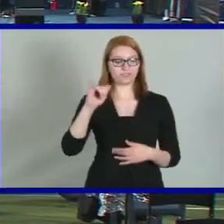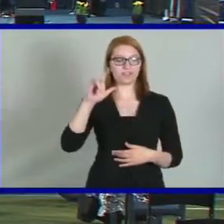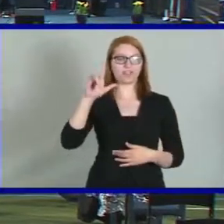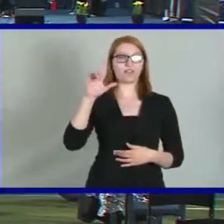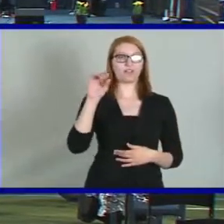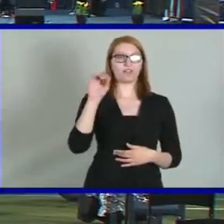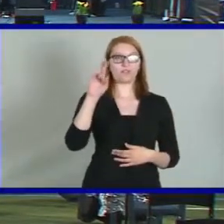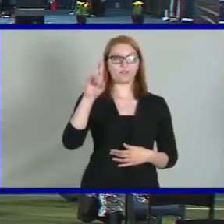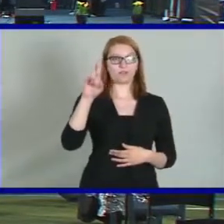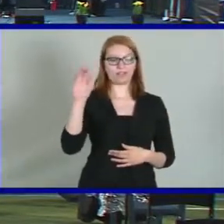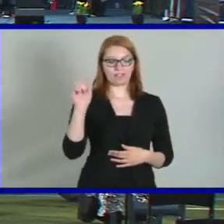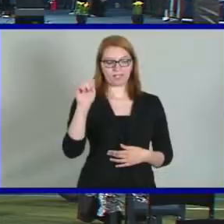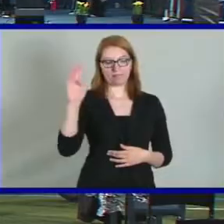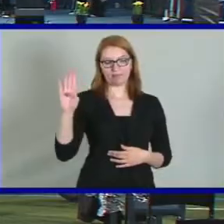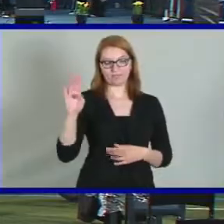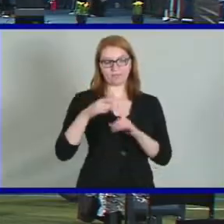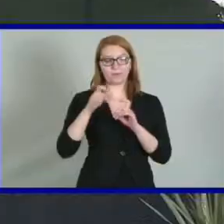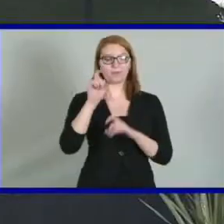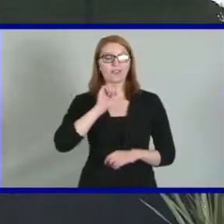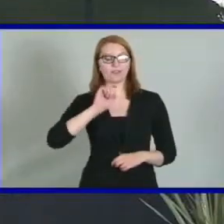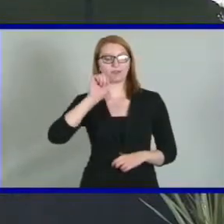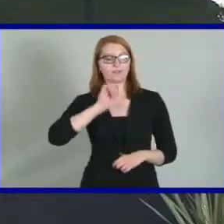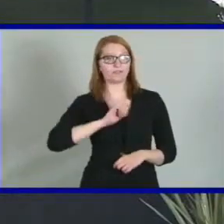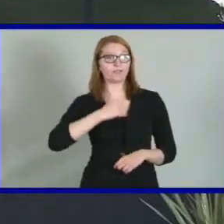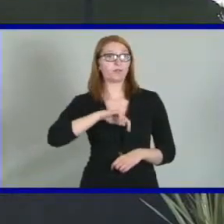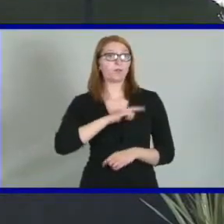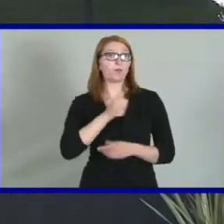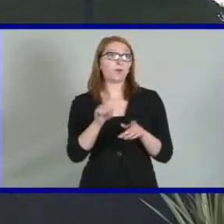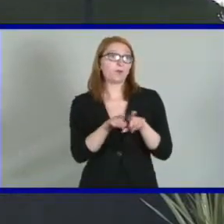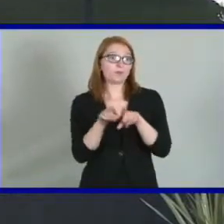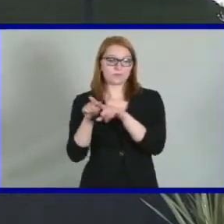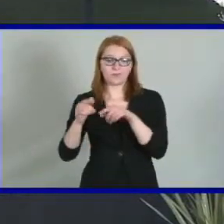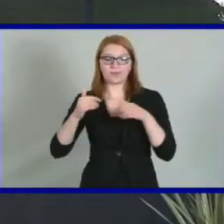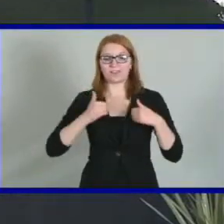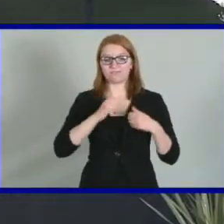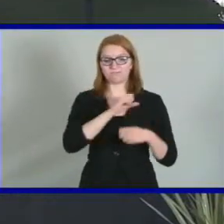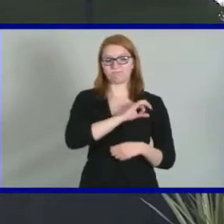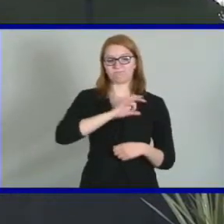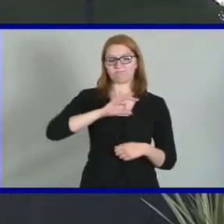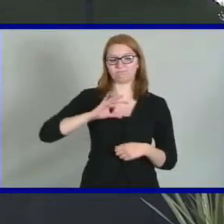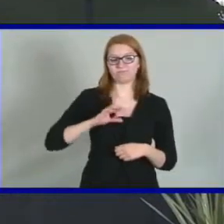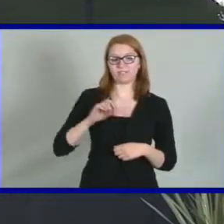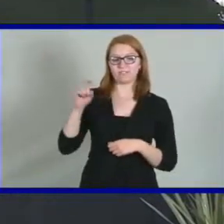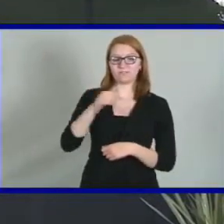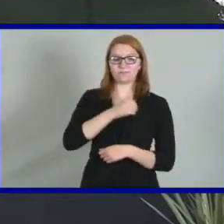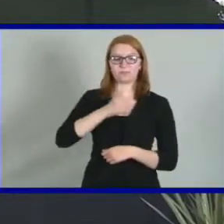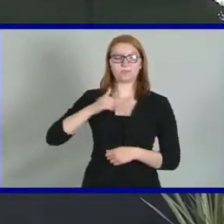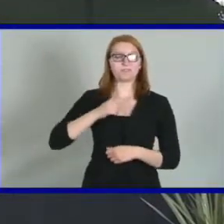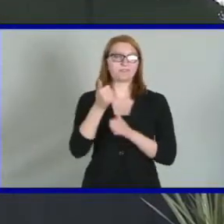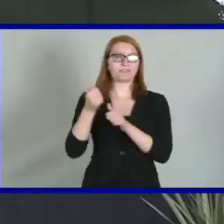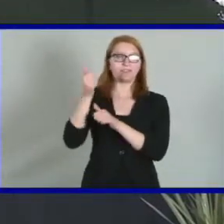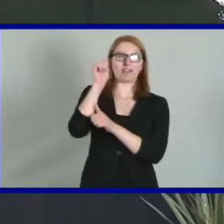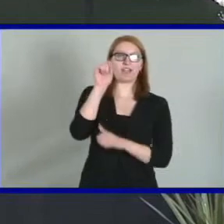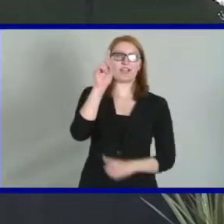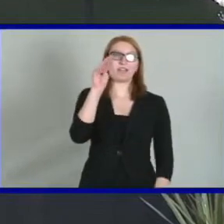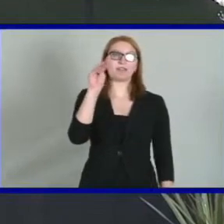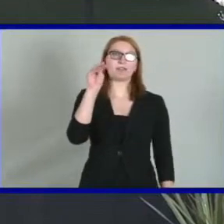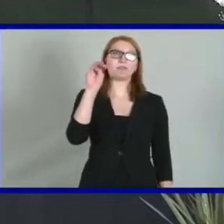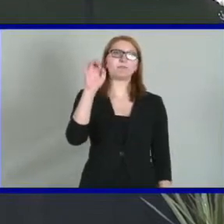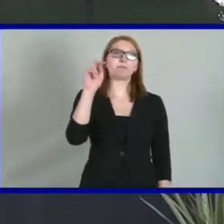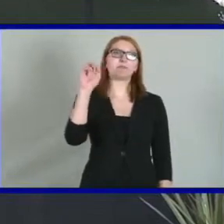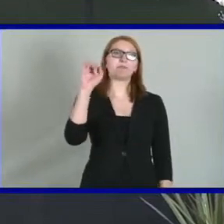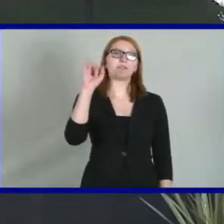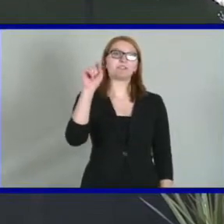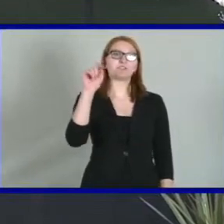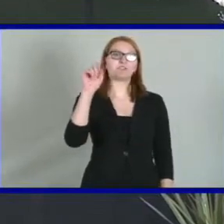pleased to have with us members of the University of Akron Administration, and I'd ask them to stand and remain standing. And now, if you